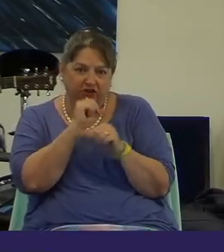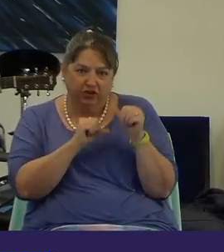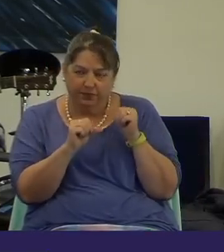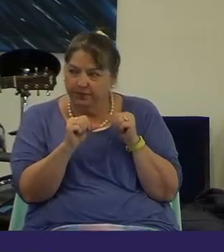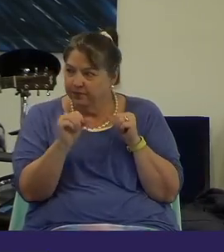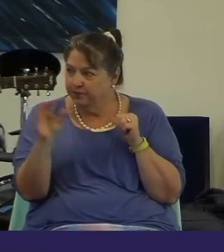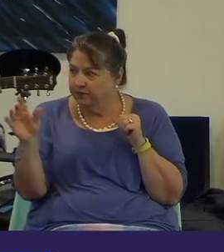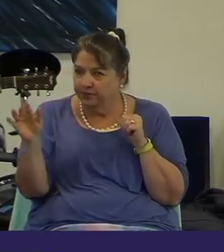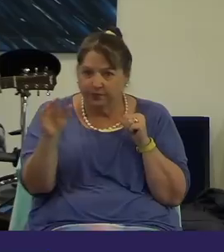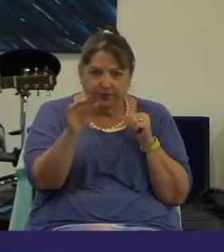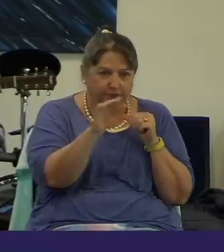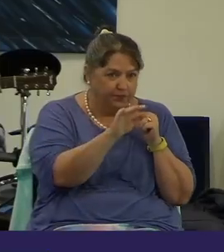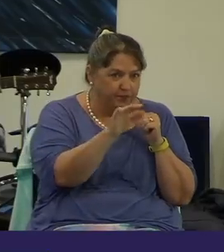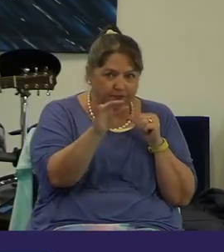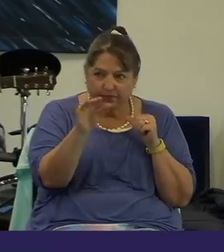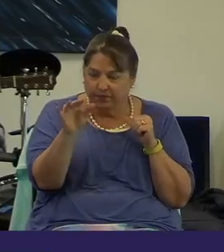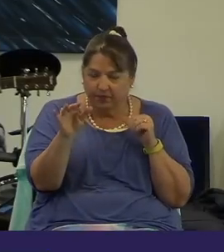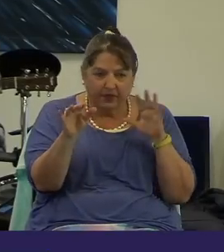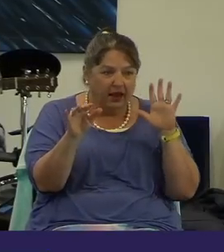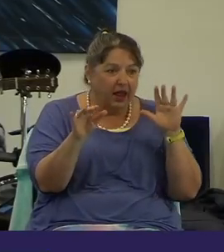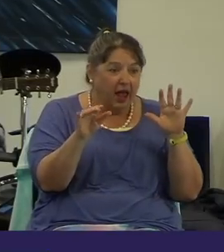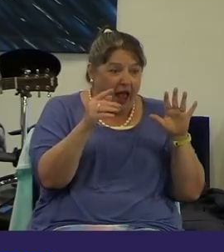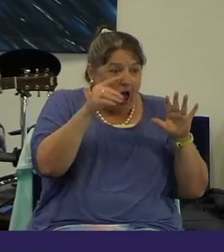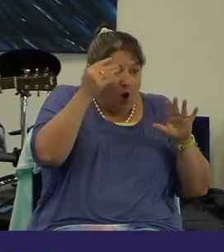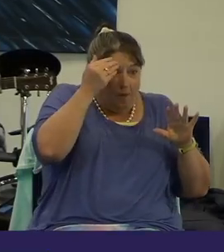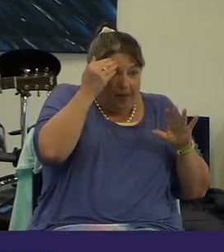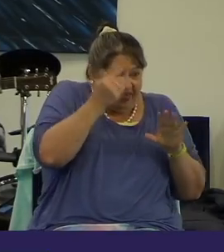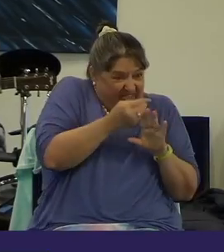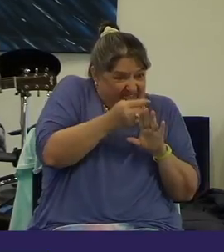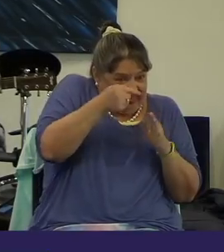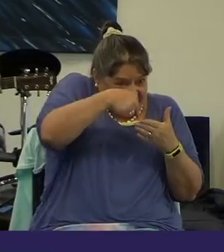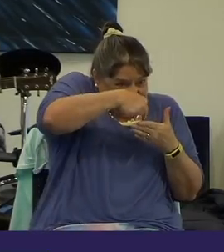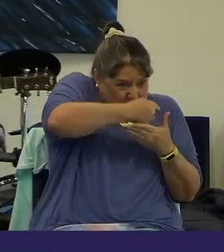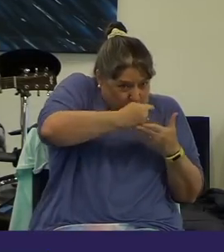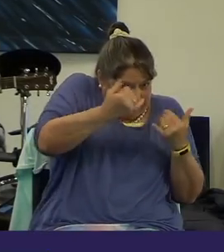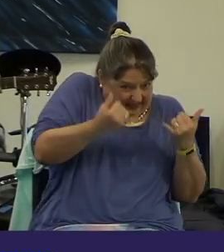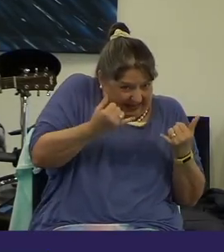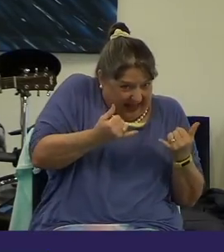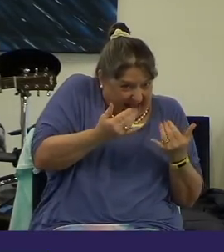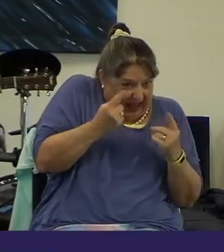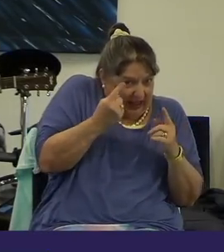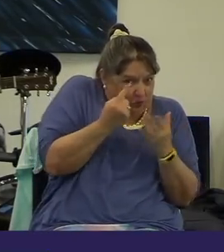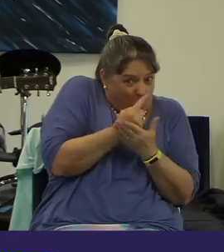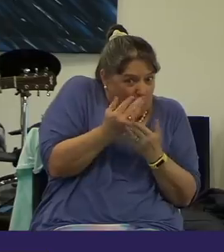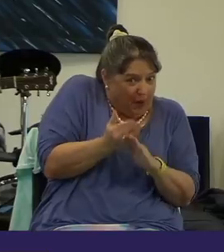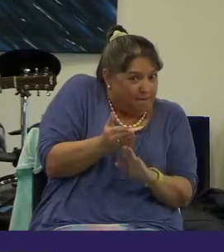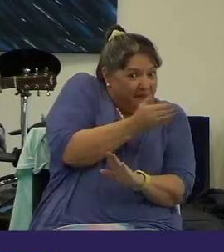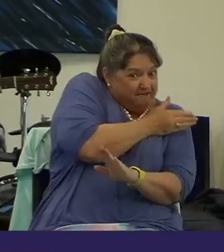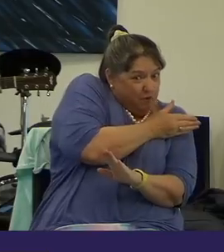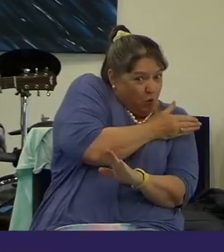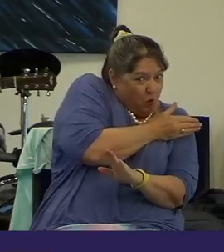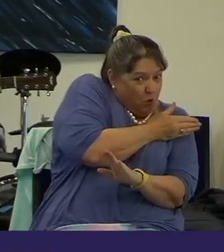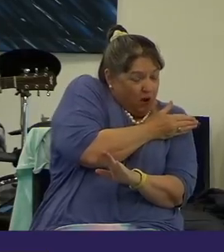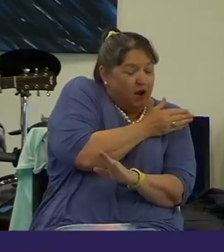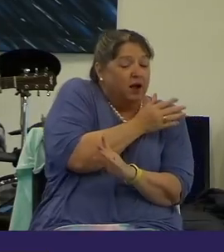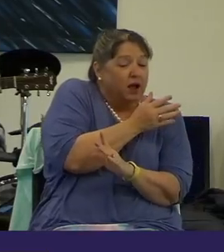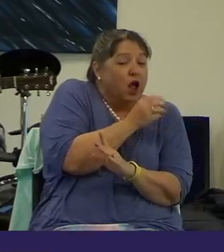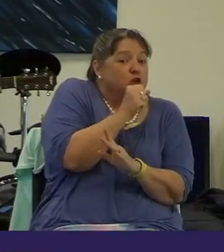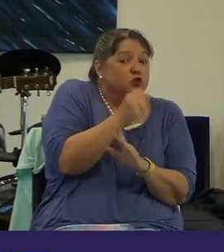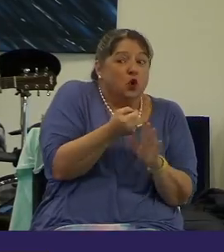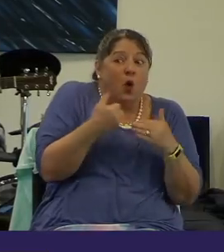The Sunday before our food fellowship, we're going to send around a sign-up sheet for foods to